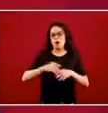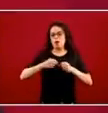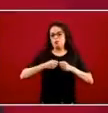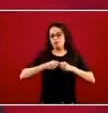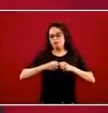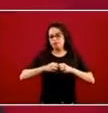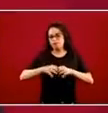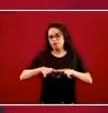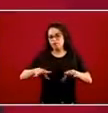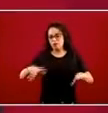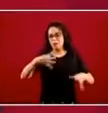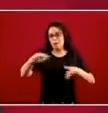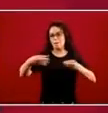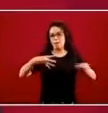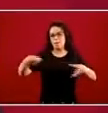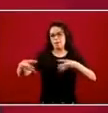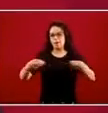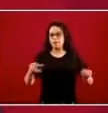mitigation measures,